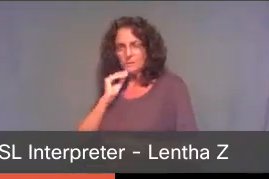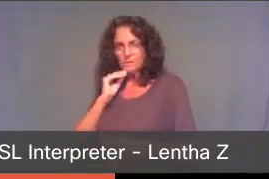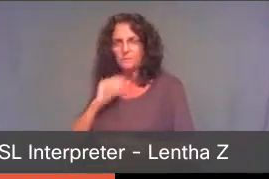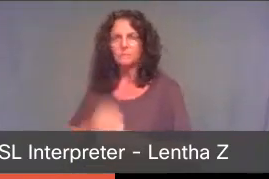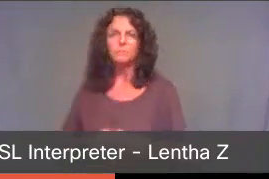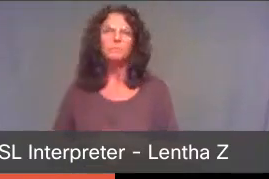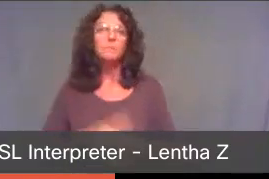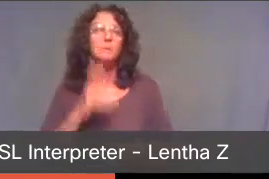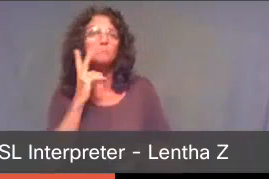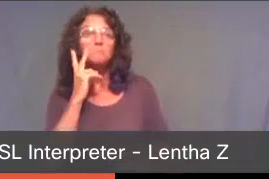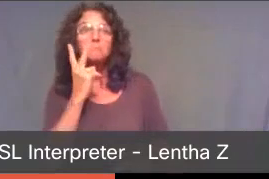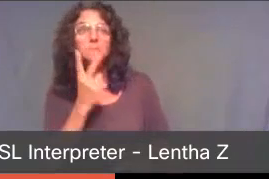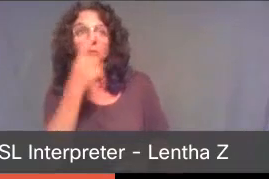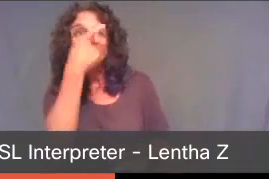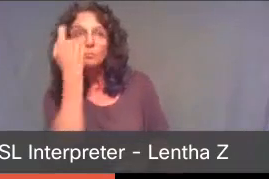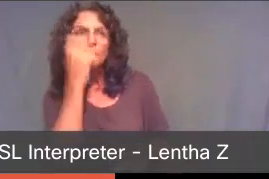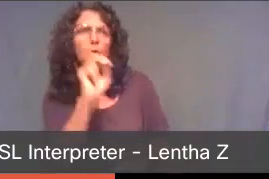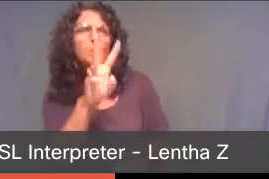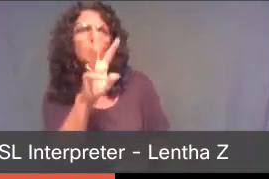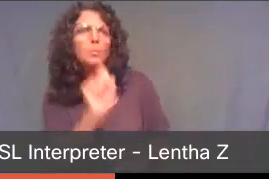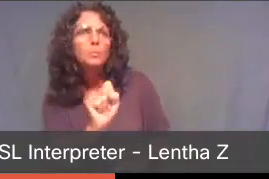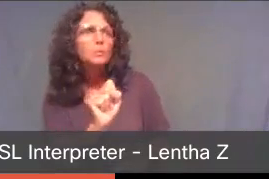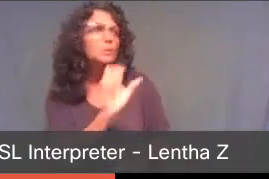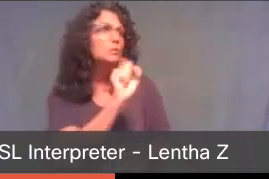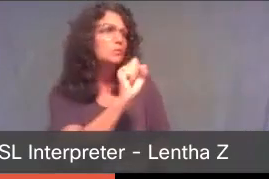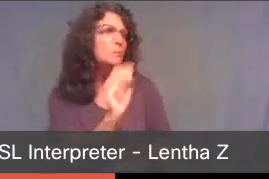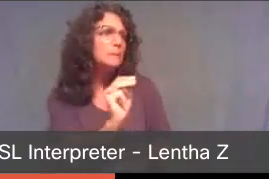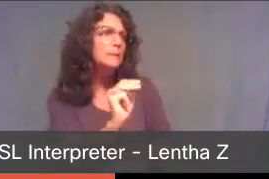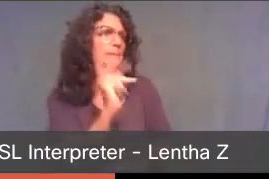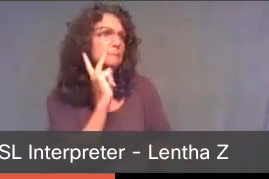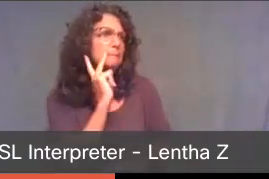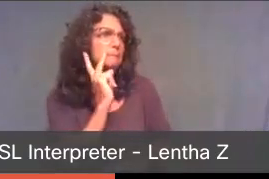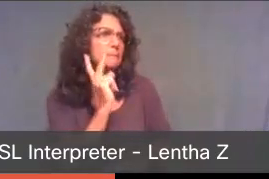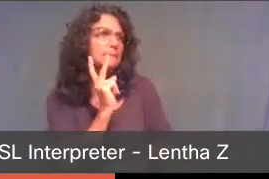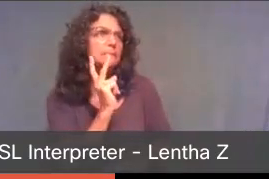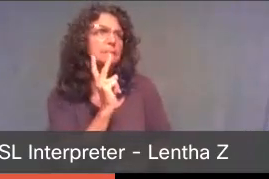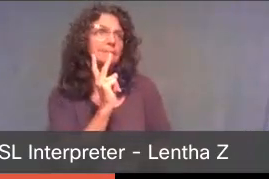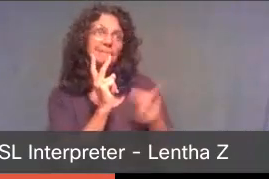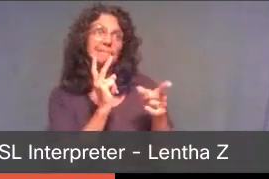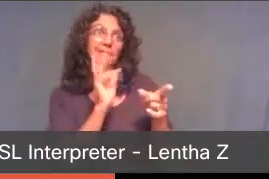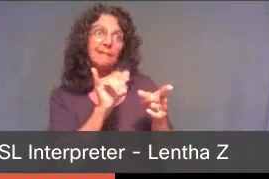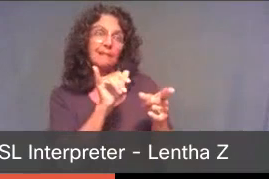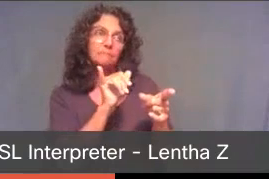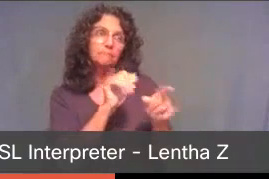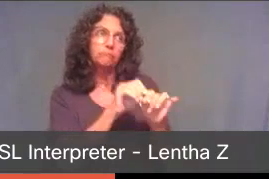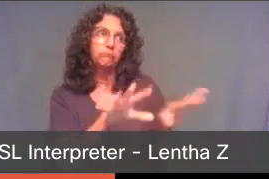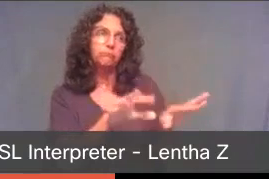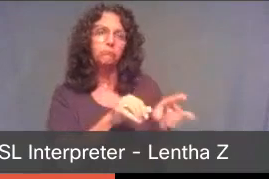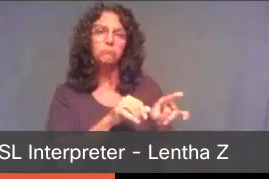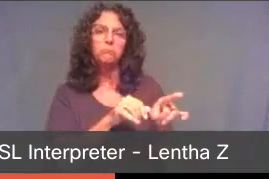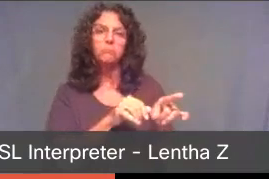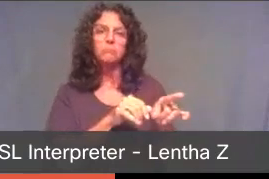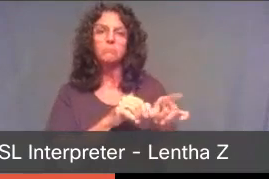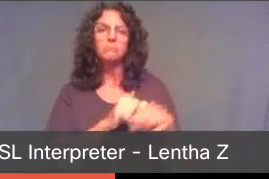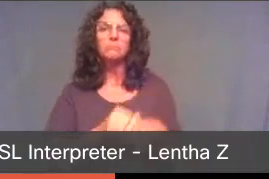seeing trauma on the news or on social media, which, as we know, is even more prevalent now and will probably